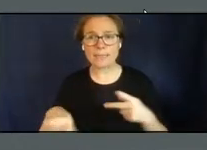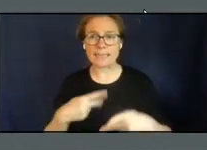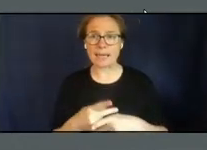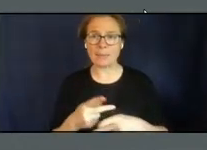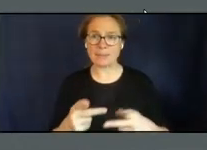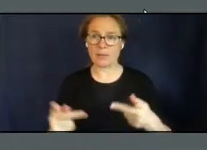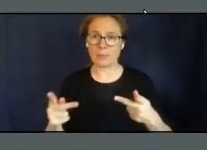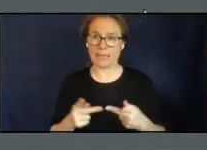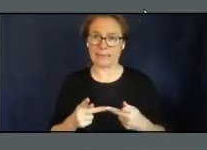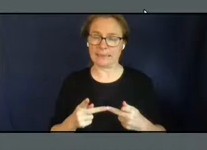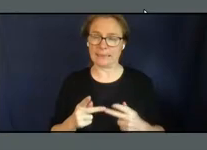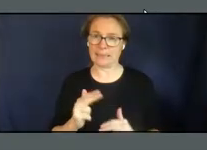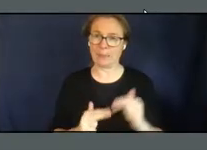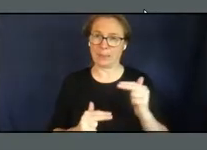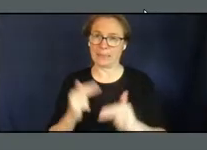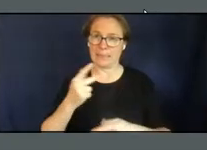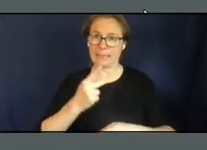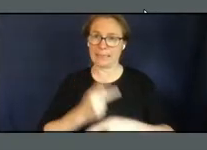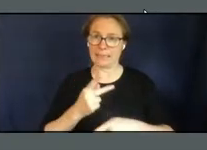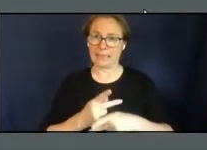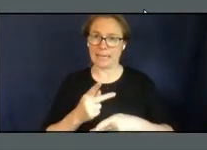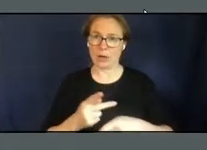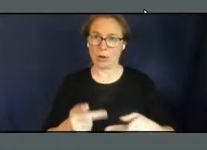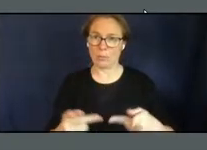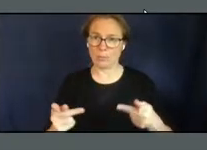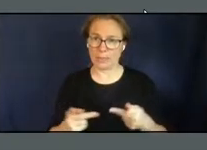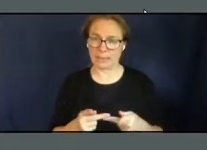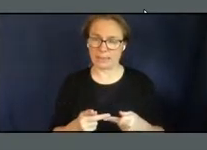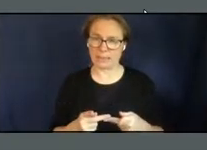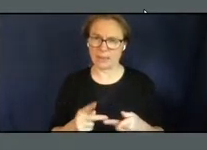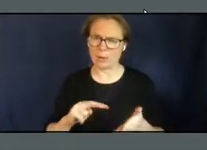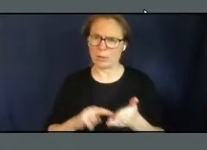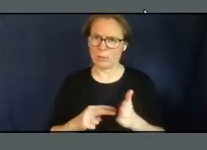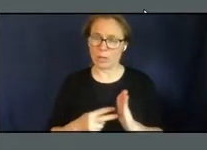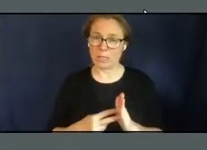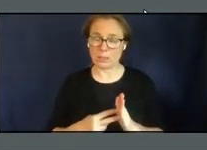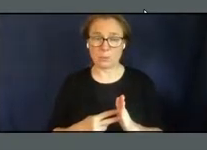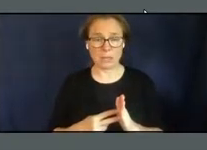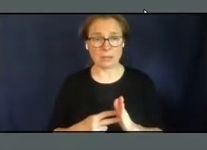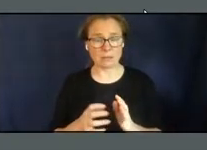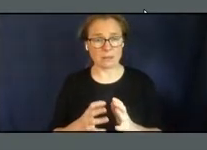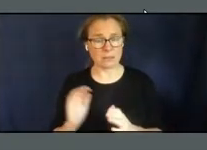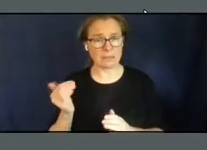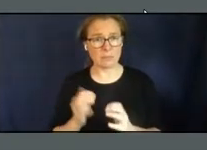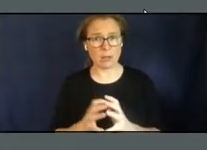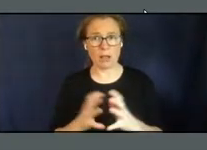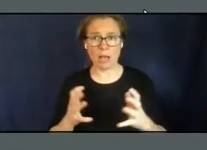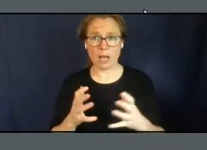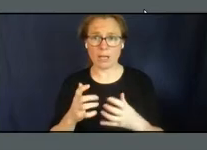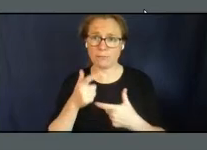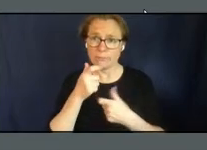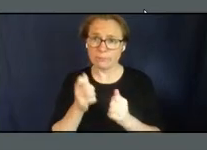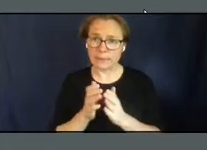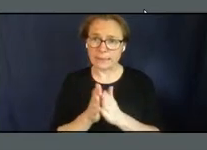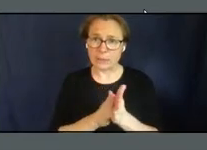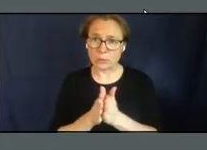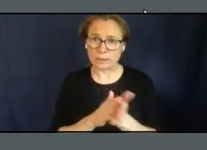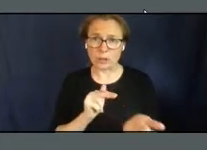me that A, there's a lot of interest in medical careers, nursing